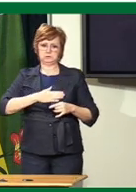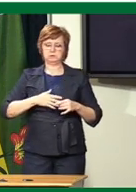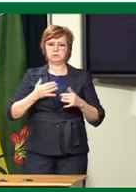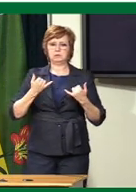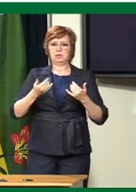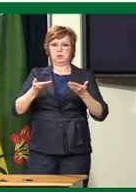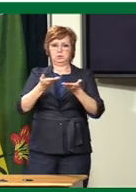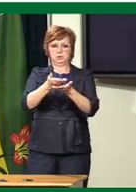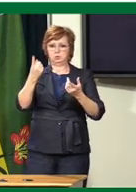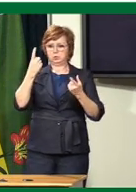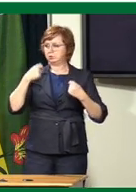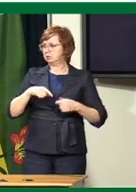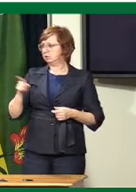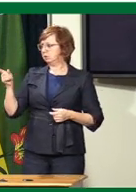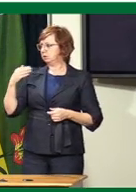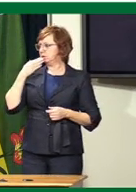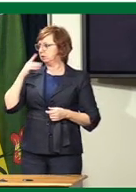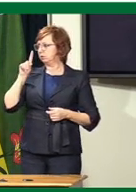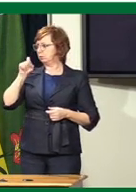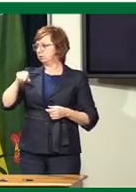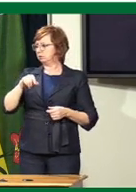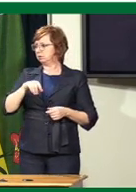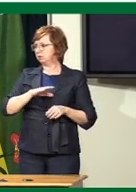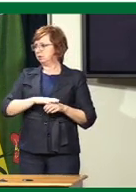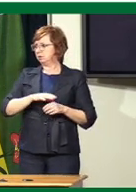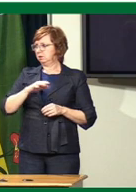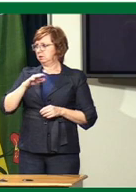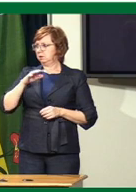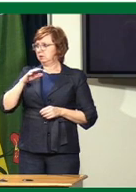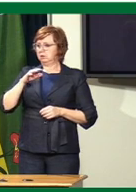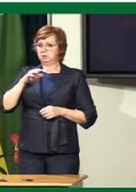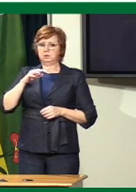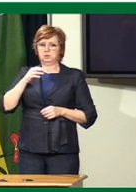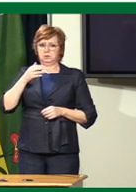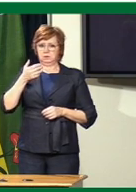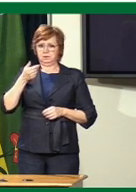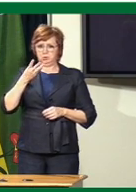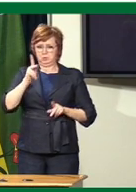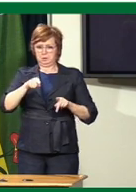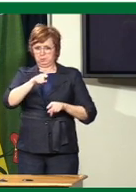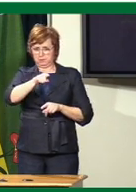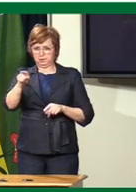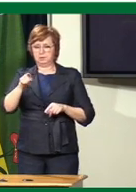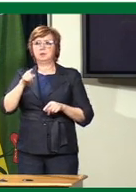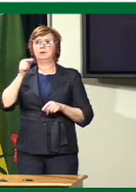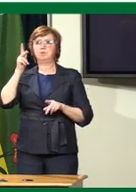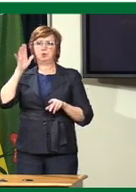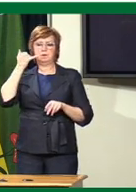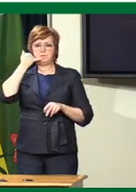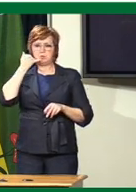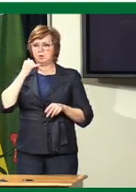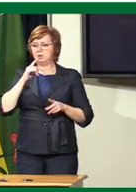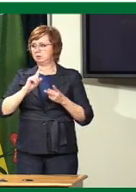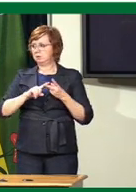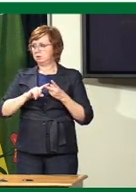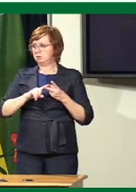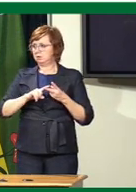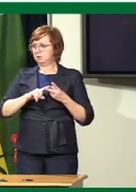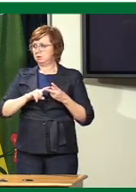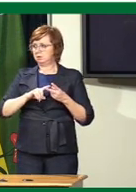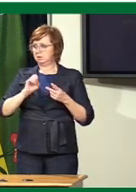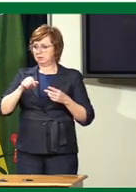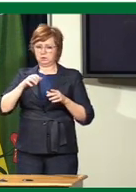questions. Thanks, Scott. We'll move to question and answers. I've got a few folks in the room with me as well as some on the phone. If you're in the room with me, you